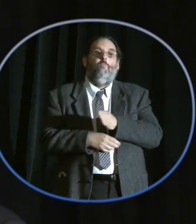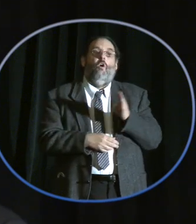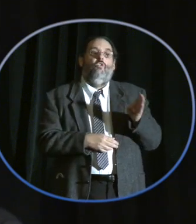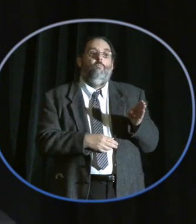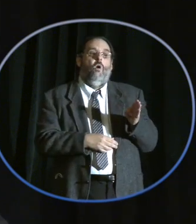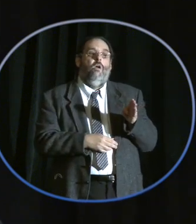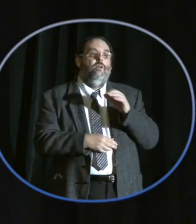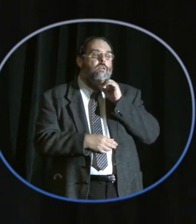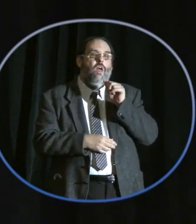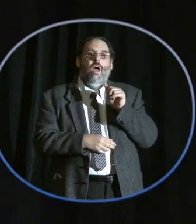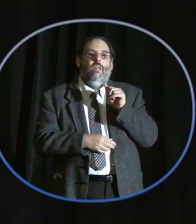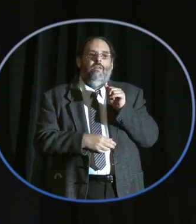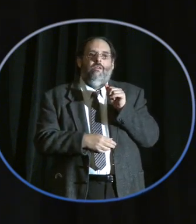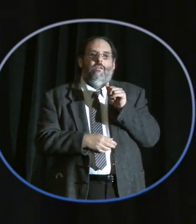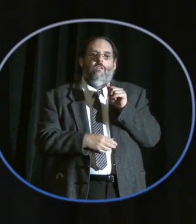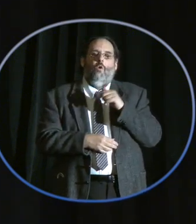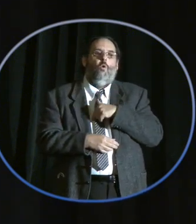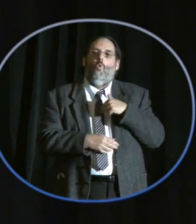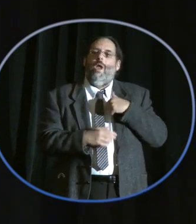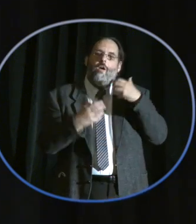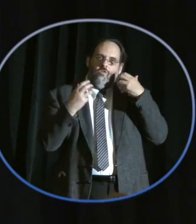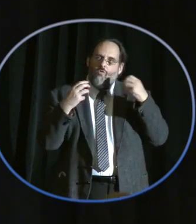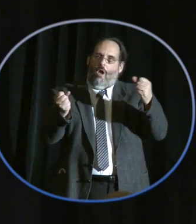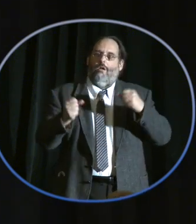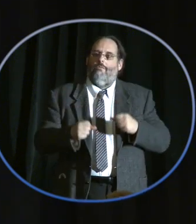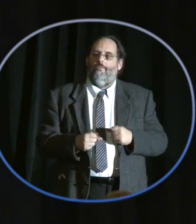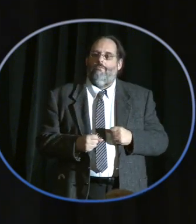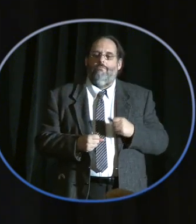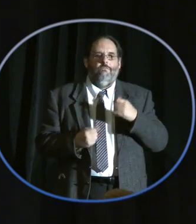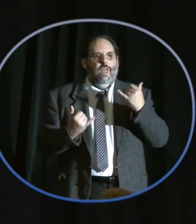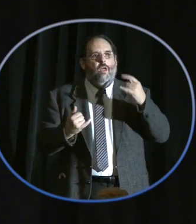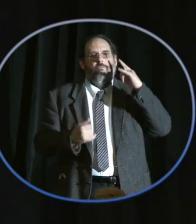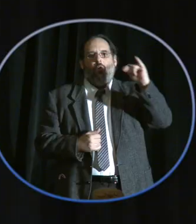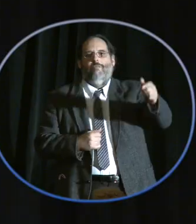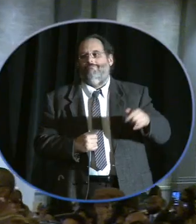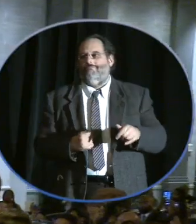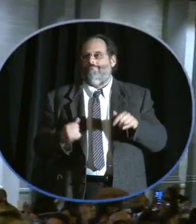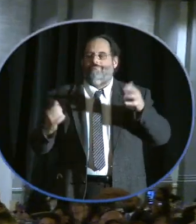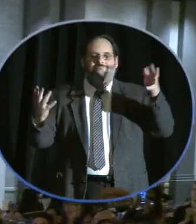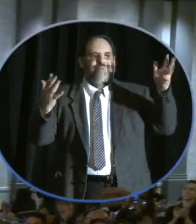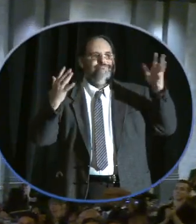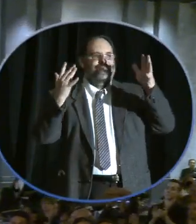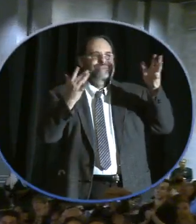Baltimore is Morgan Strong now and forever.